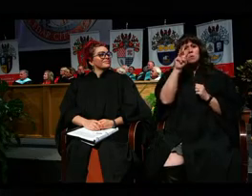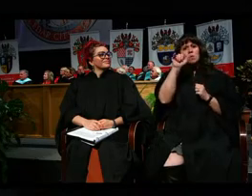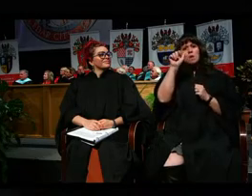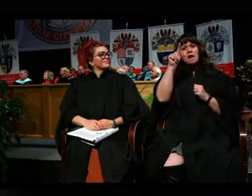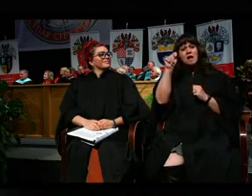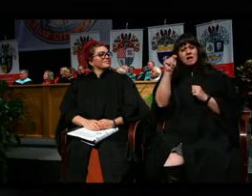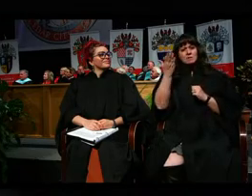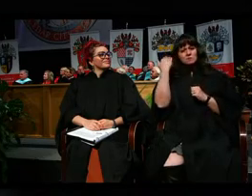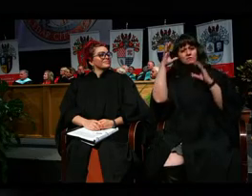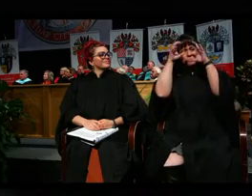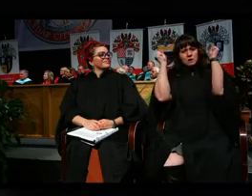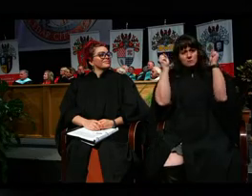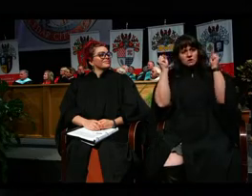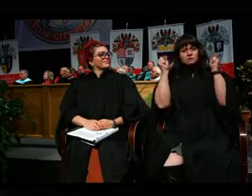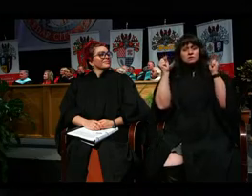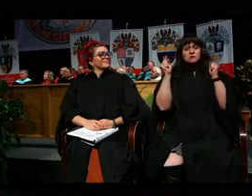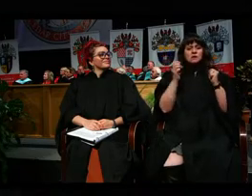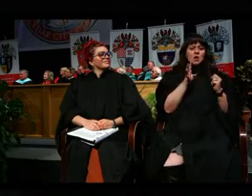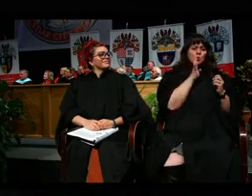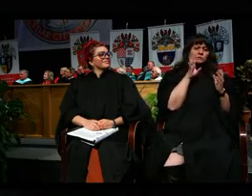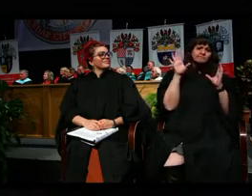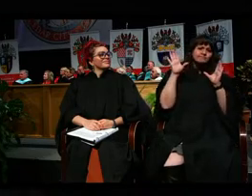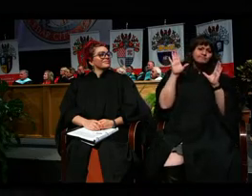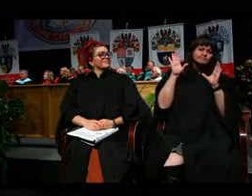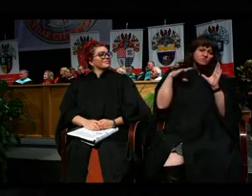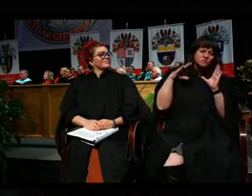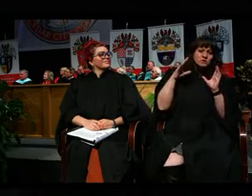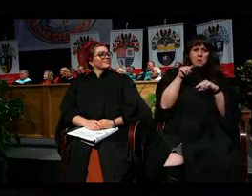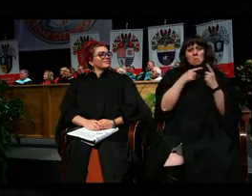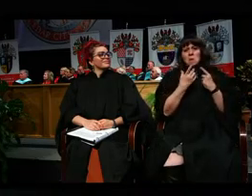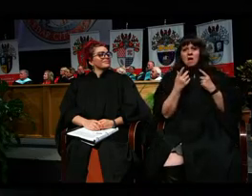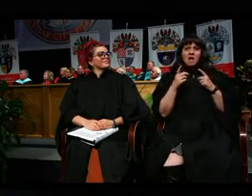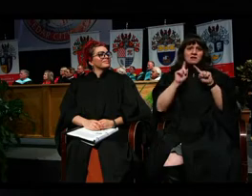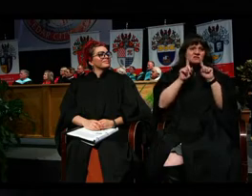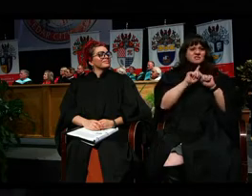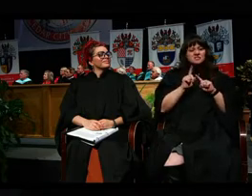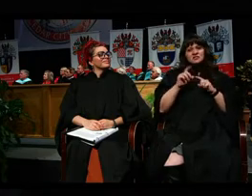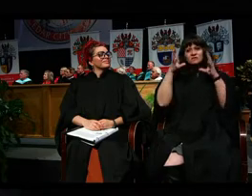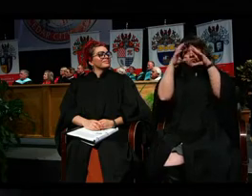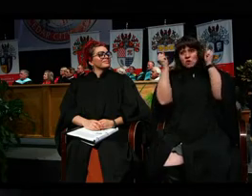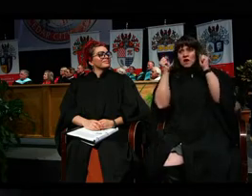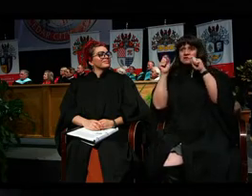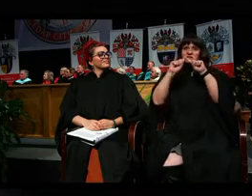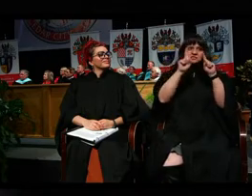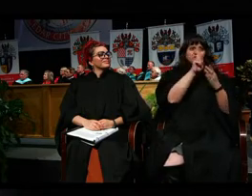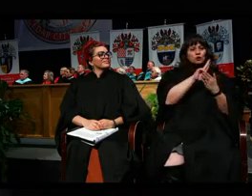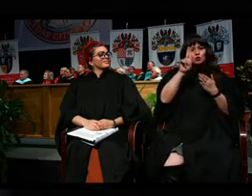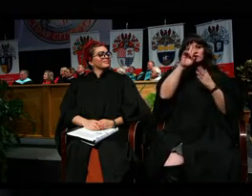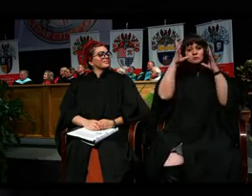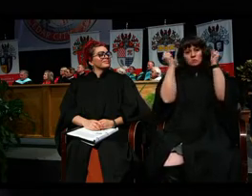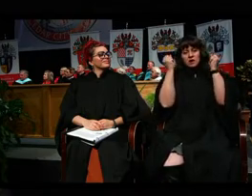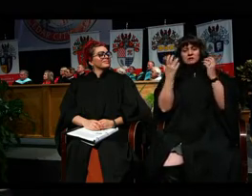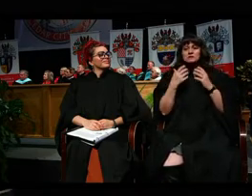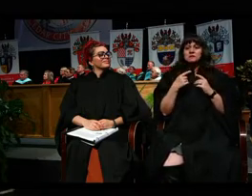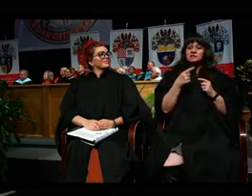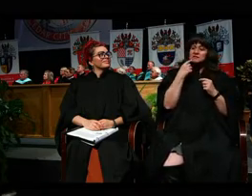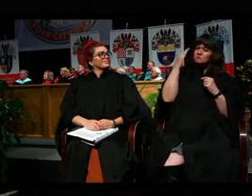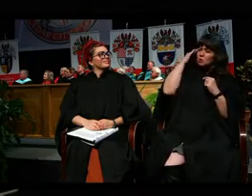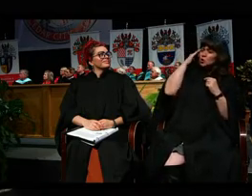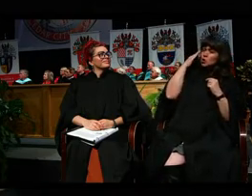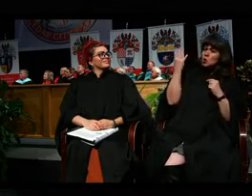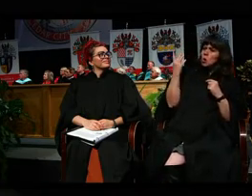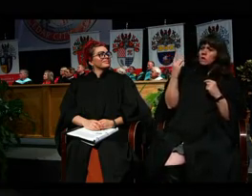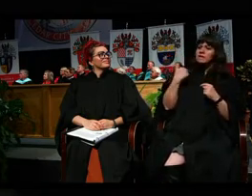president of Snow College. And we were talking about presidents of institutions and of colleges. And he said, you know, there's a time